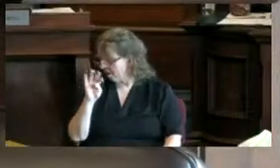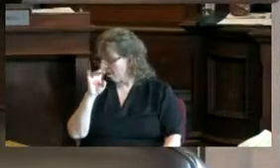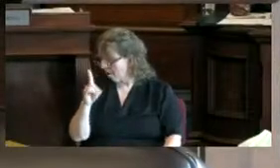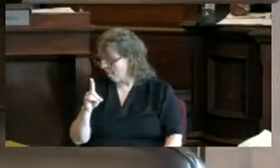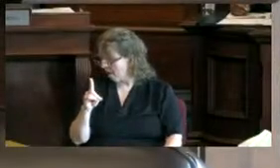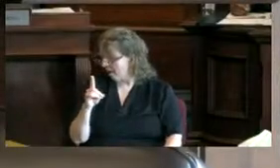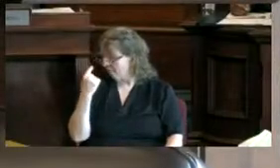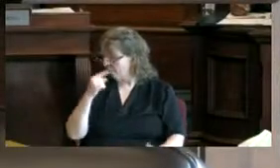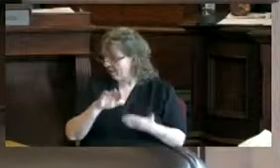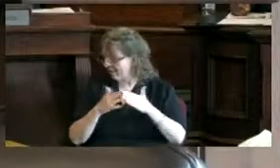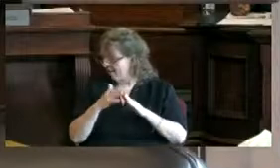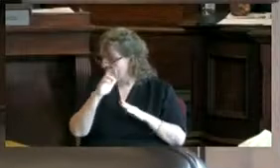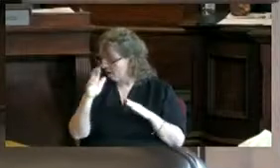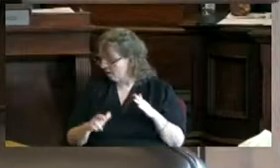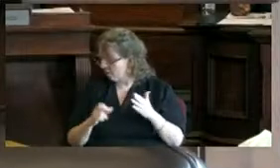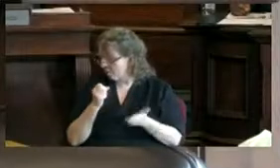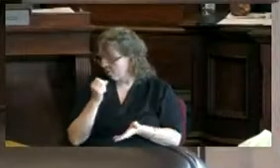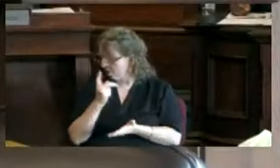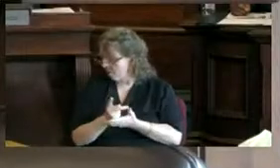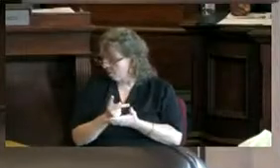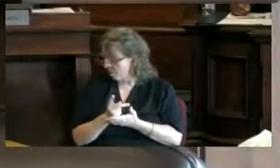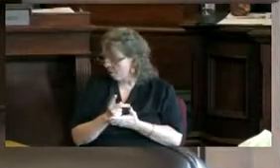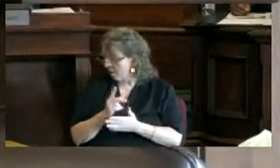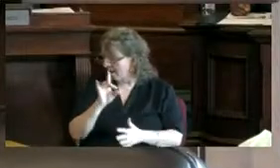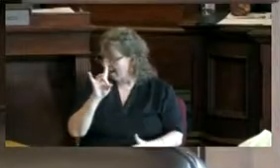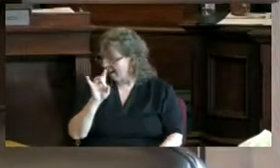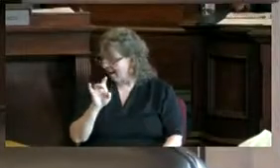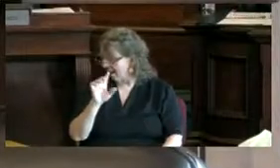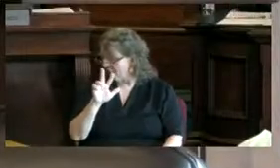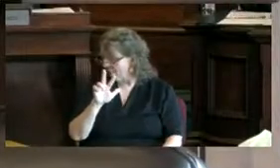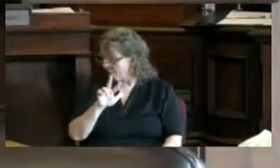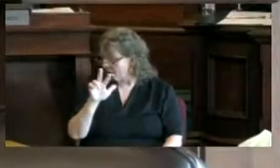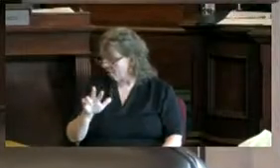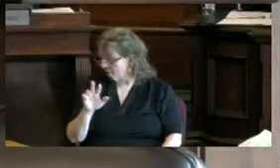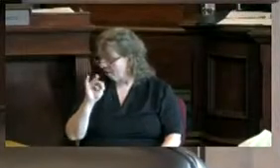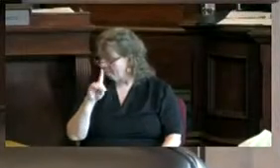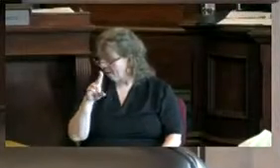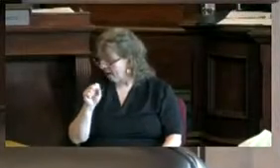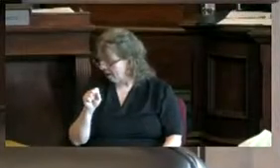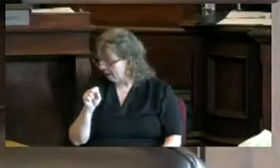bond ordinance of the City of Rochester, New York, authorizing the issuance of an